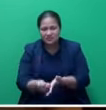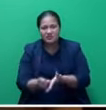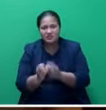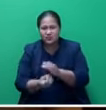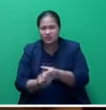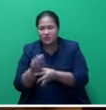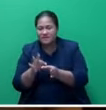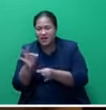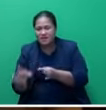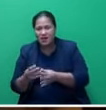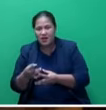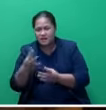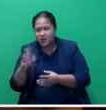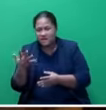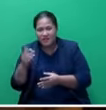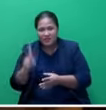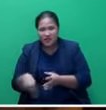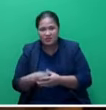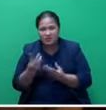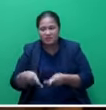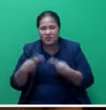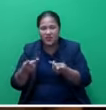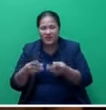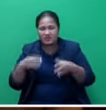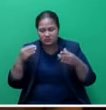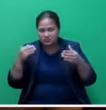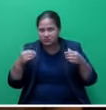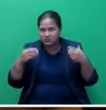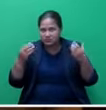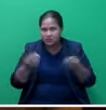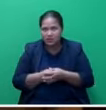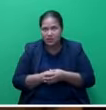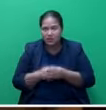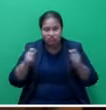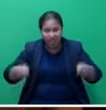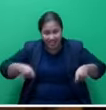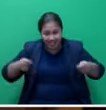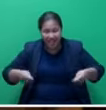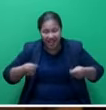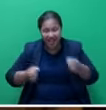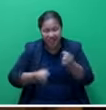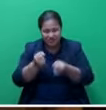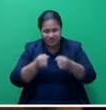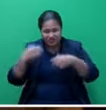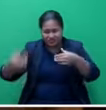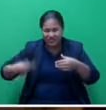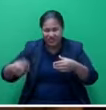$40,000 each to procure a total of 25 tractors, along with implements to assist them in land